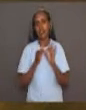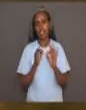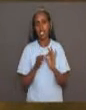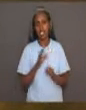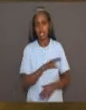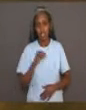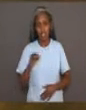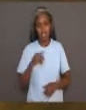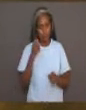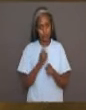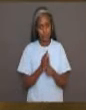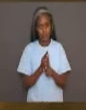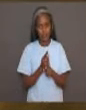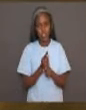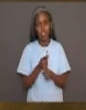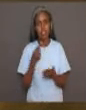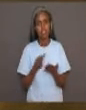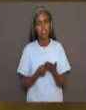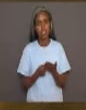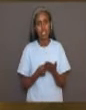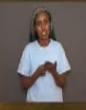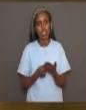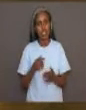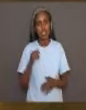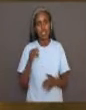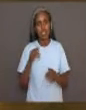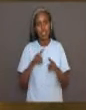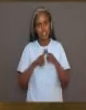and make sure that they are identical.